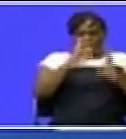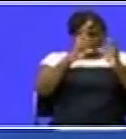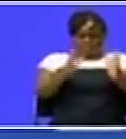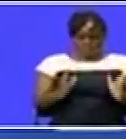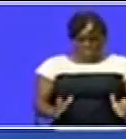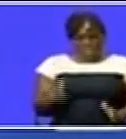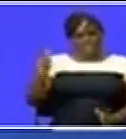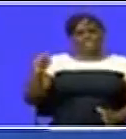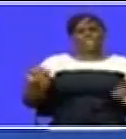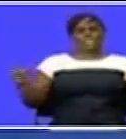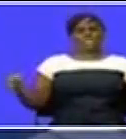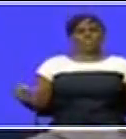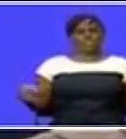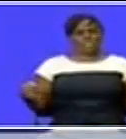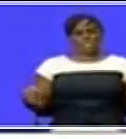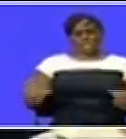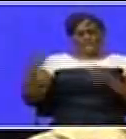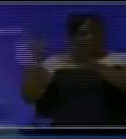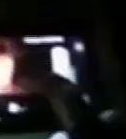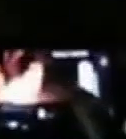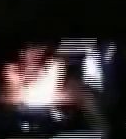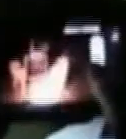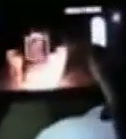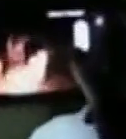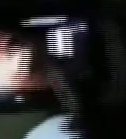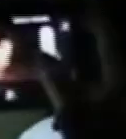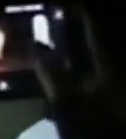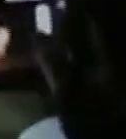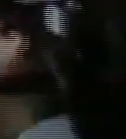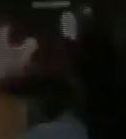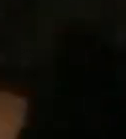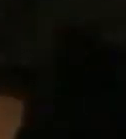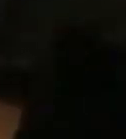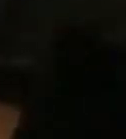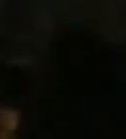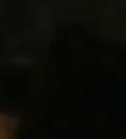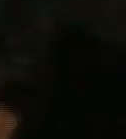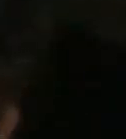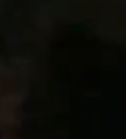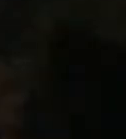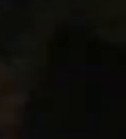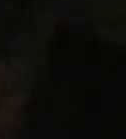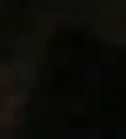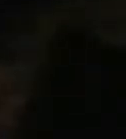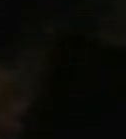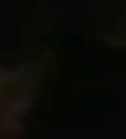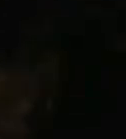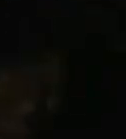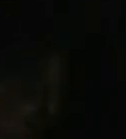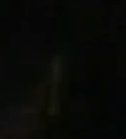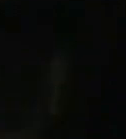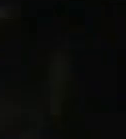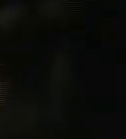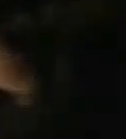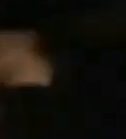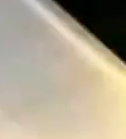Francis Ontomwa, KTN News, Kilifi. Just how many lions are in the country? KWS is